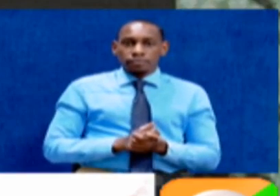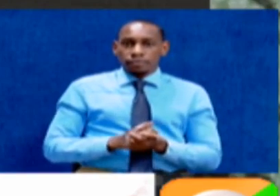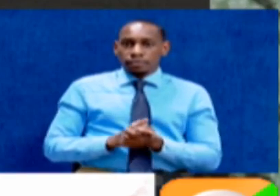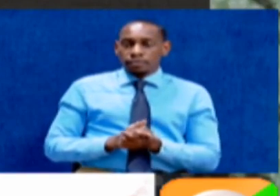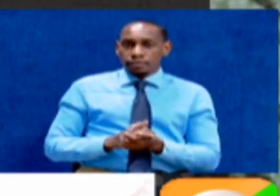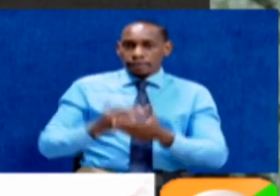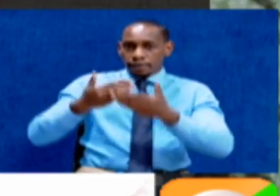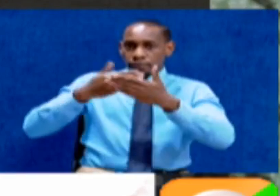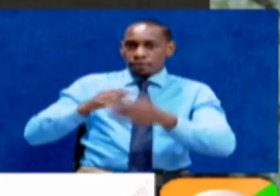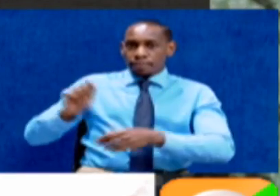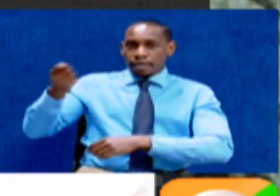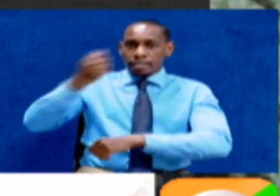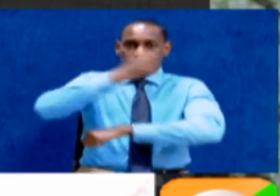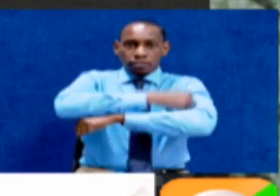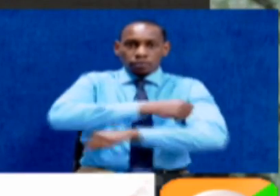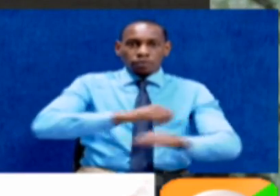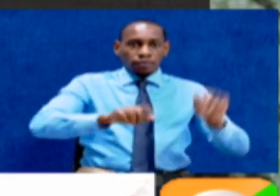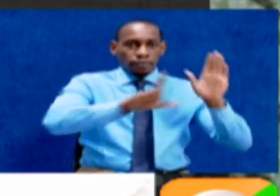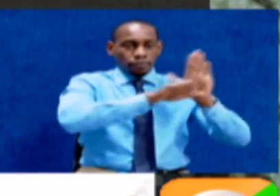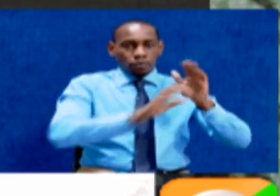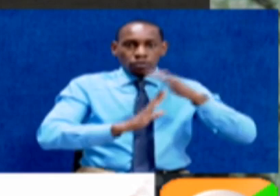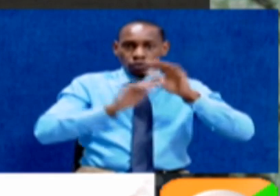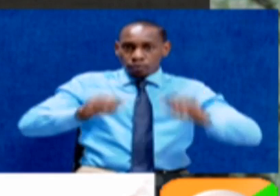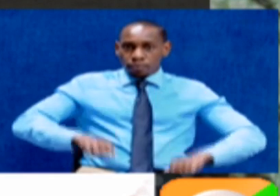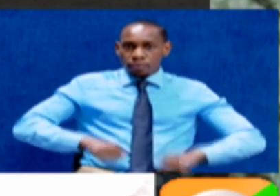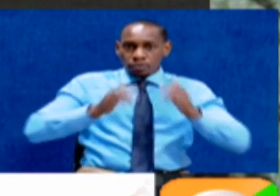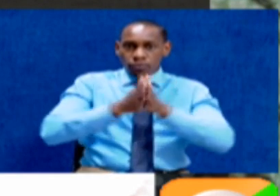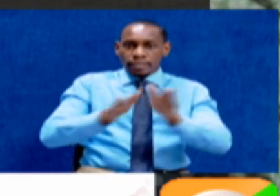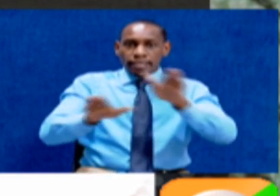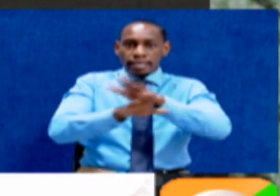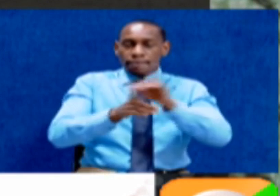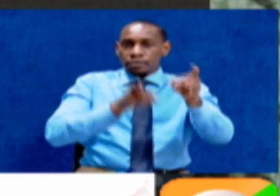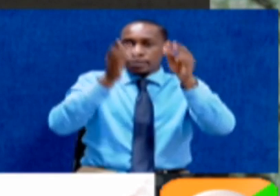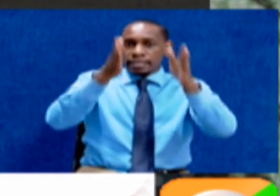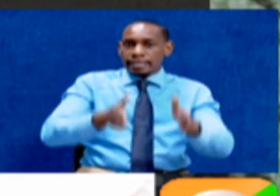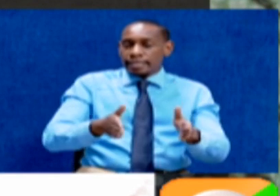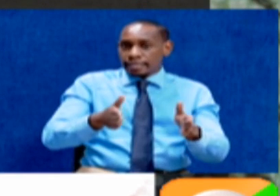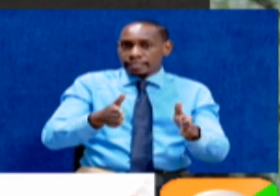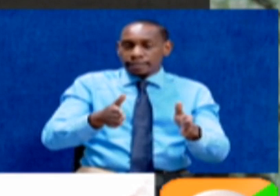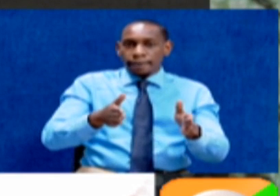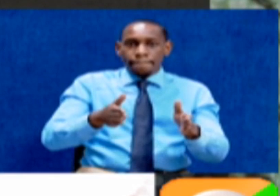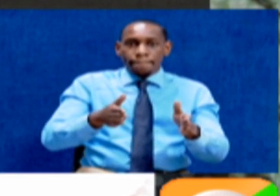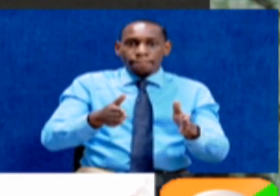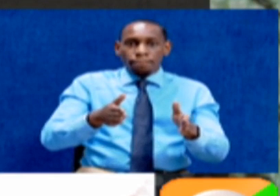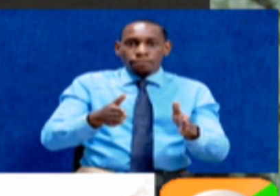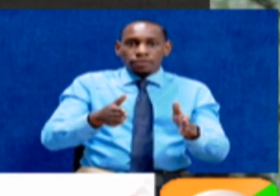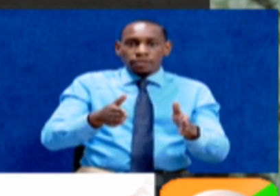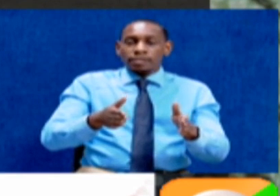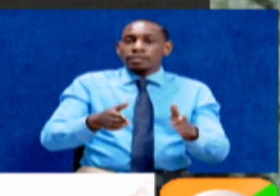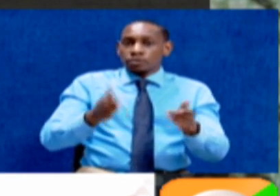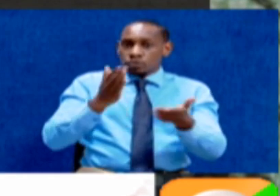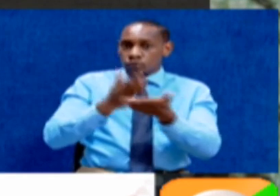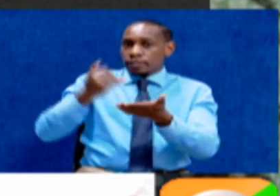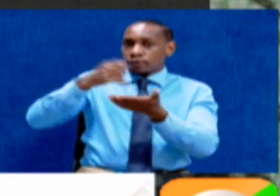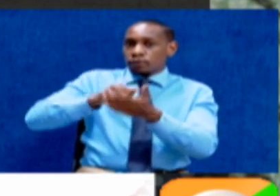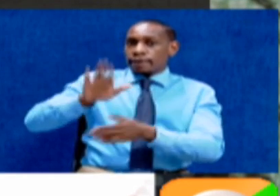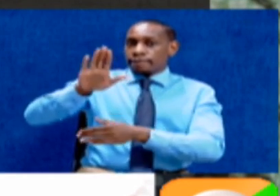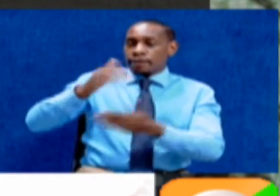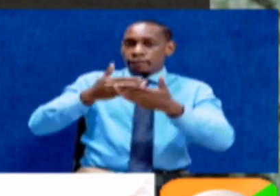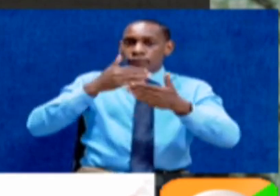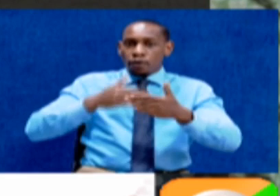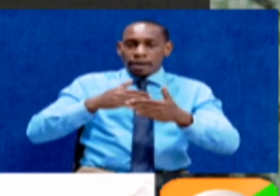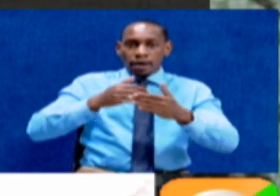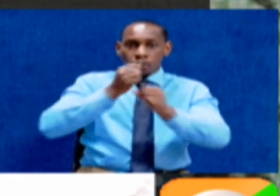Kenya School of Law Chief Executive Officer and Deputy Director Professor Maurice Kiwinda Mbondenyi is among five